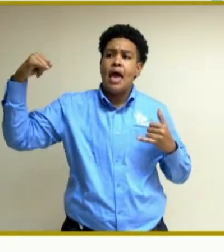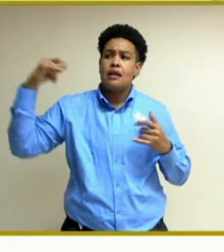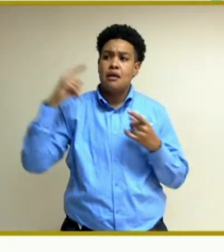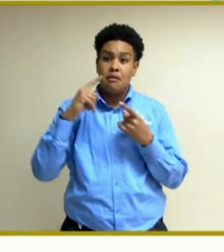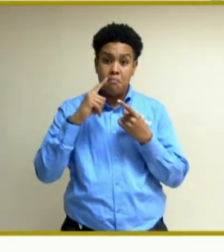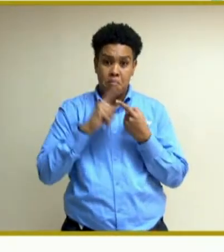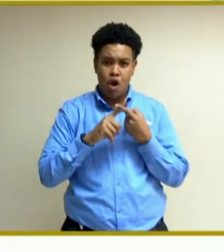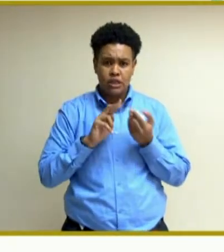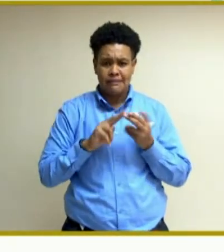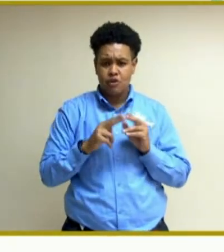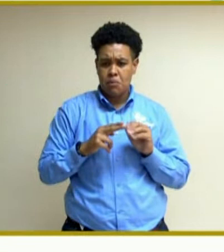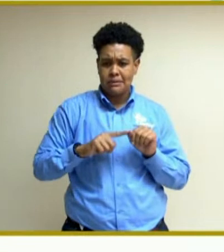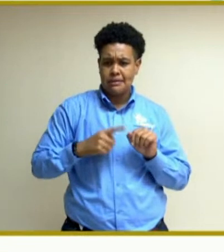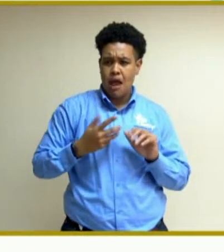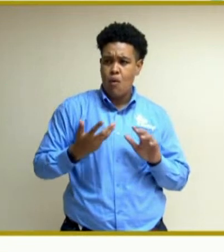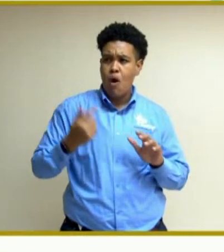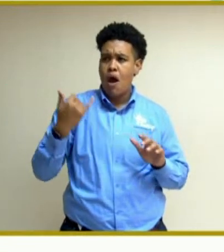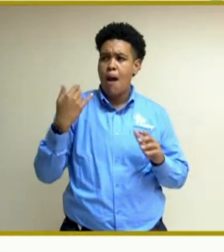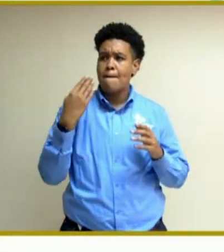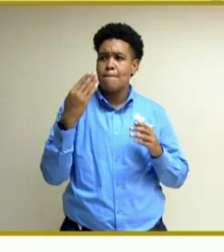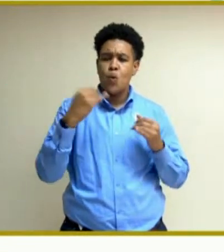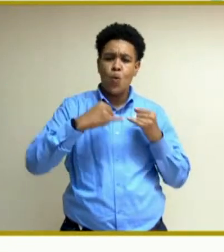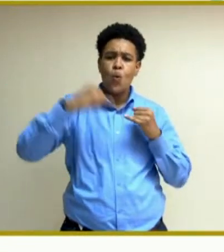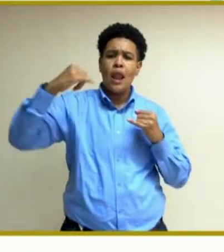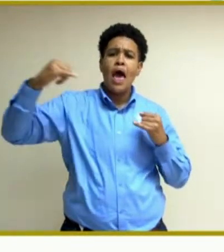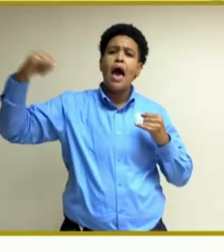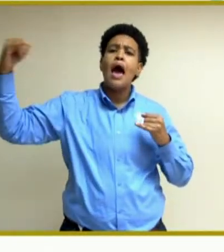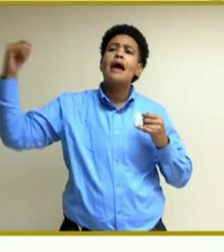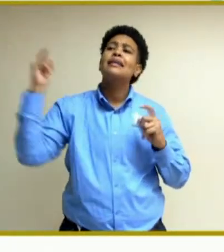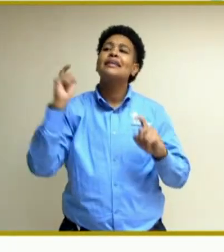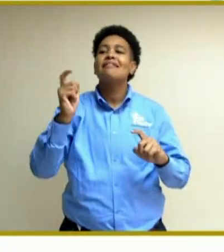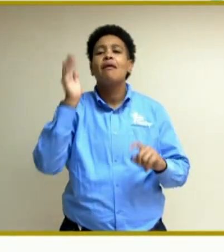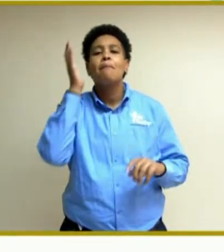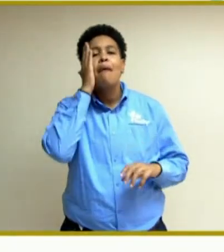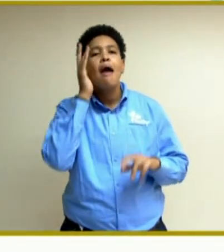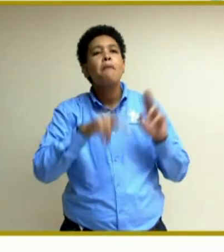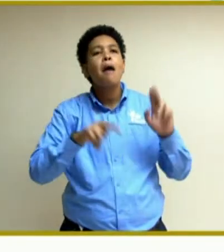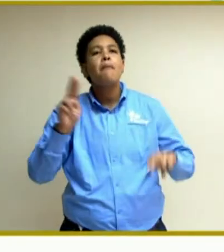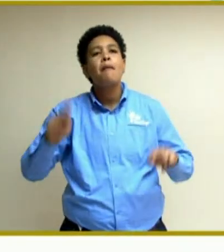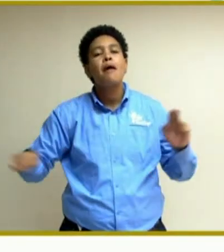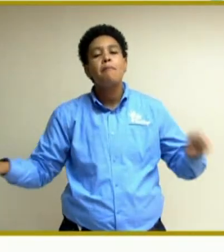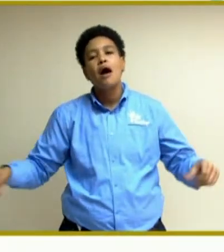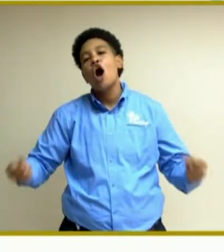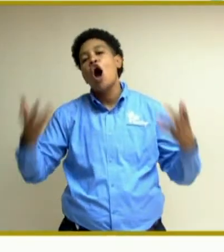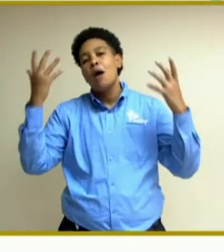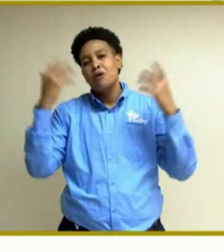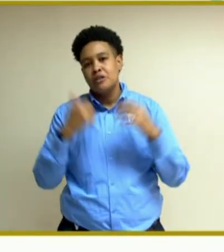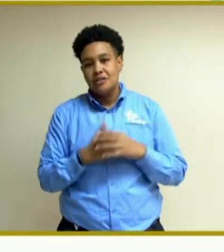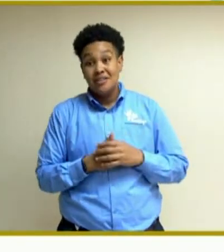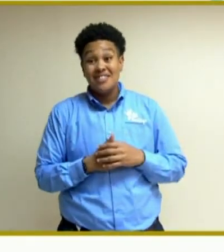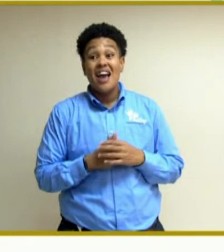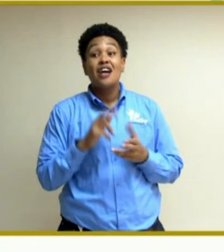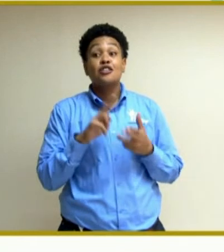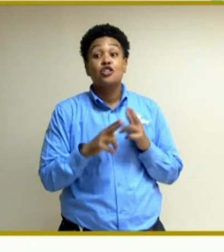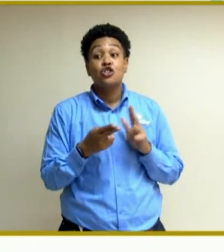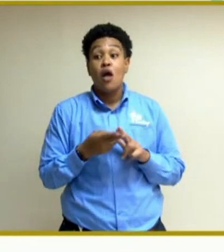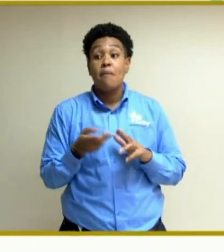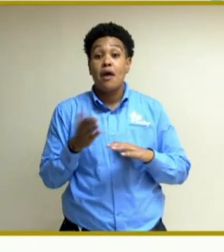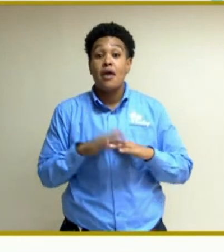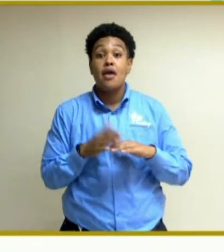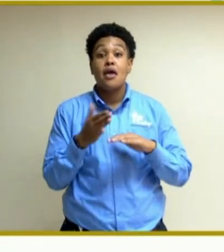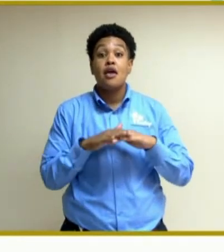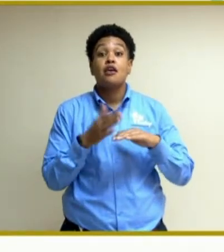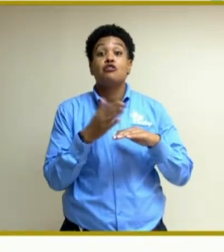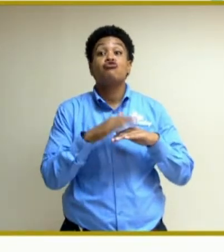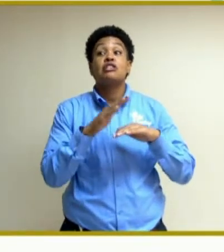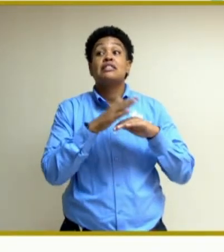positivity, and the blue line gives you the bed occupancy. So as cases increases,